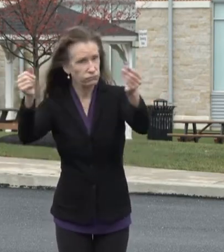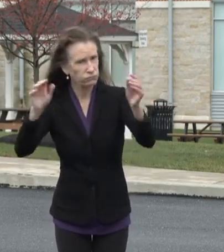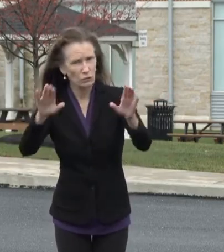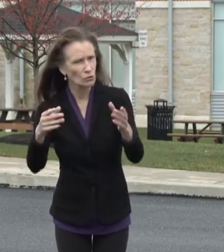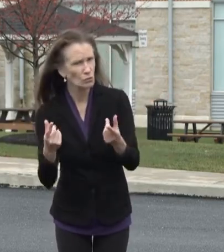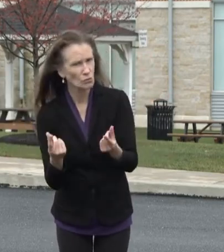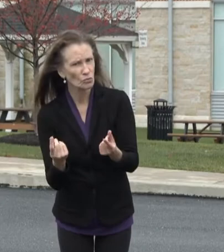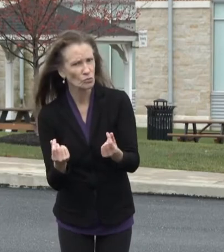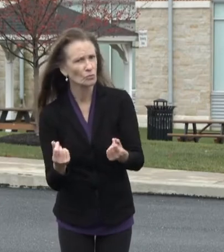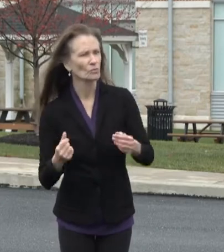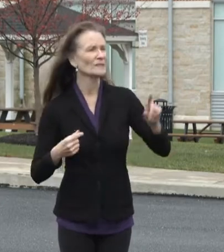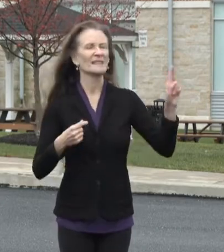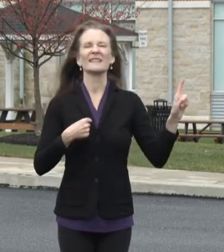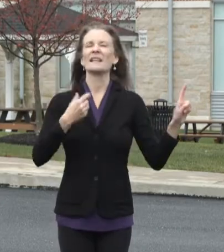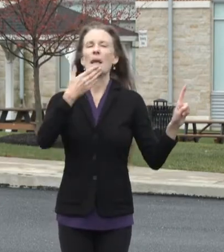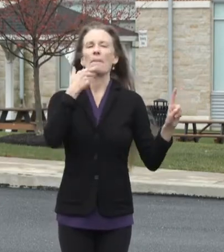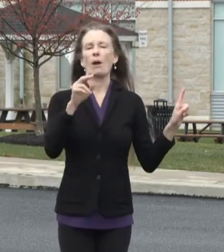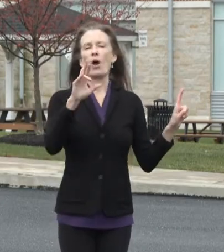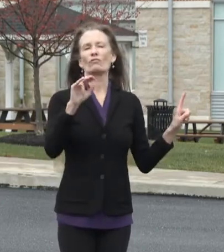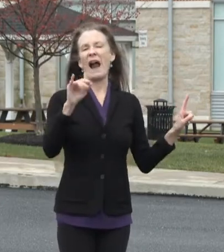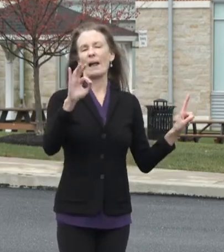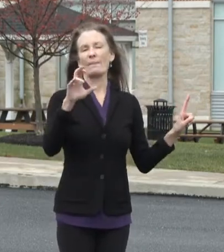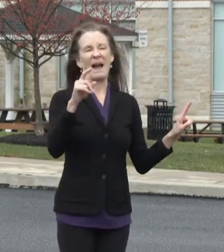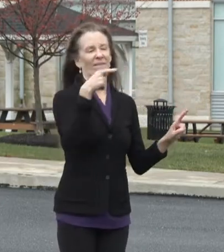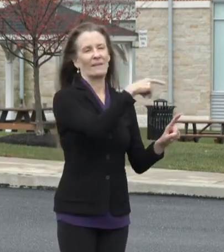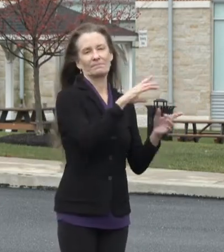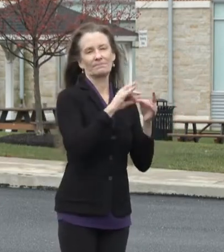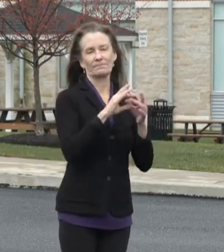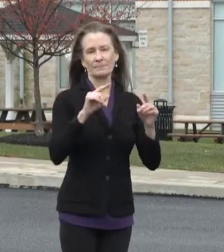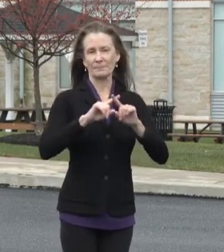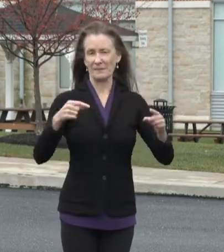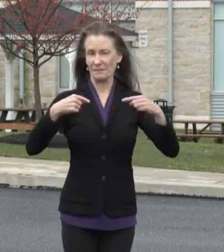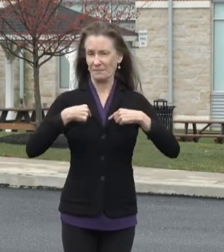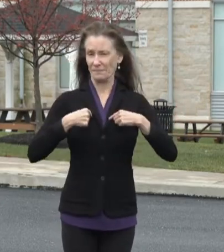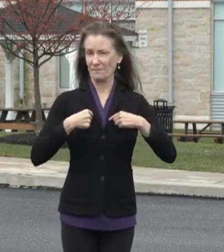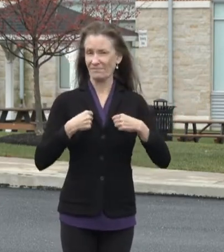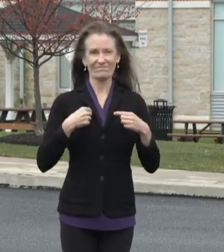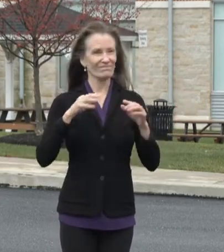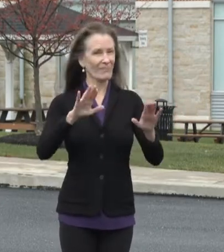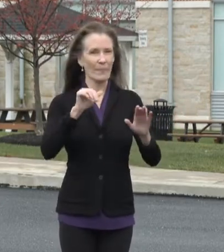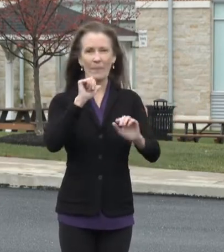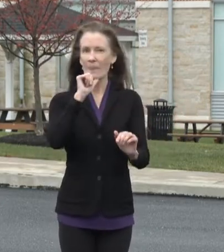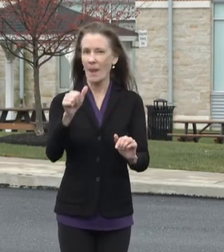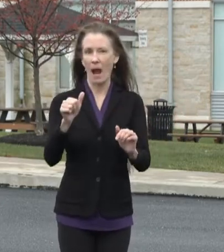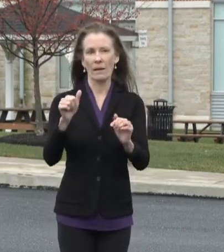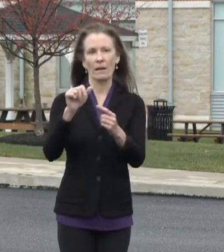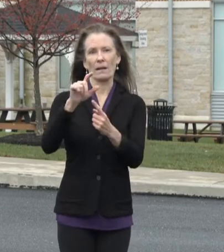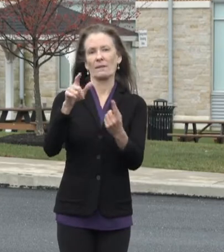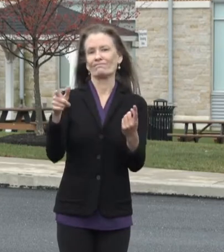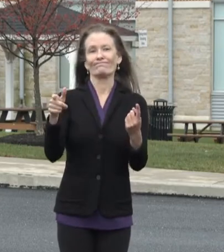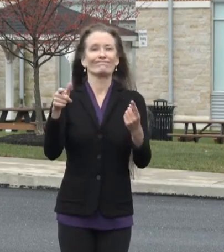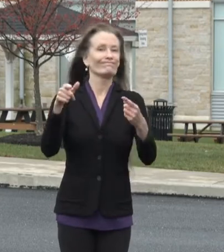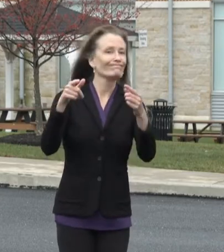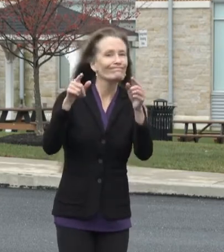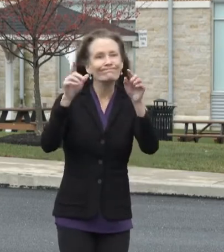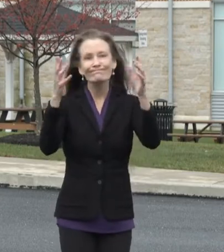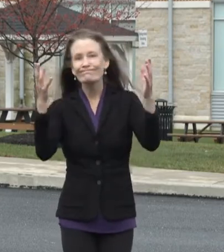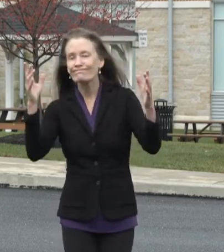Randy Padfield, Director Padfield, answered, but I want to emphasize, it's not legislation. This has to come from the executive branch. This has to come from the